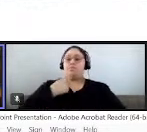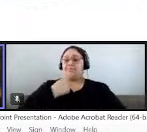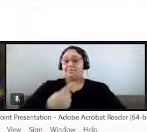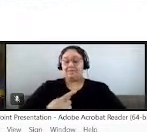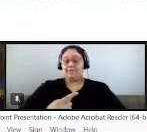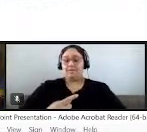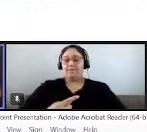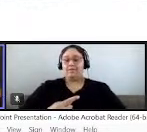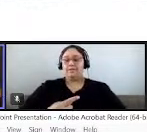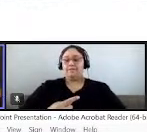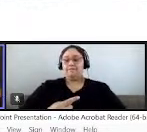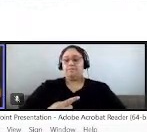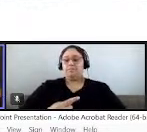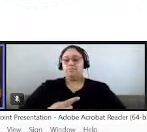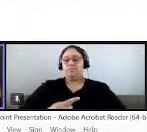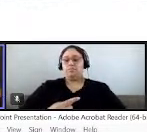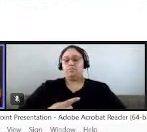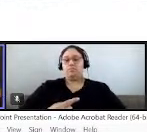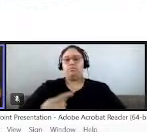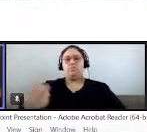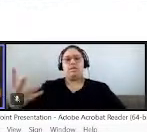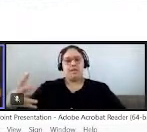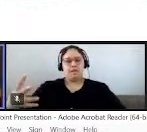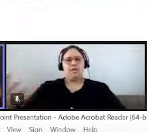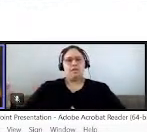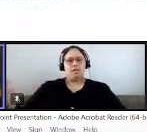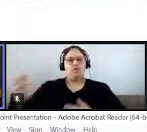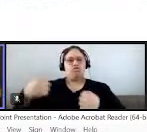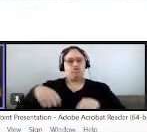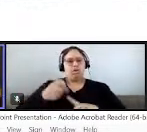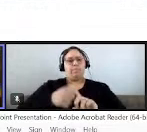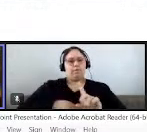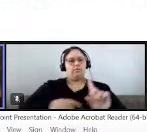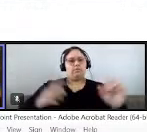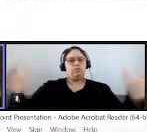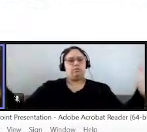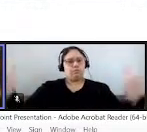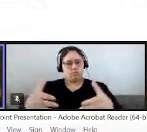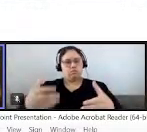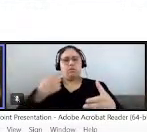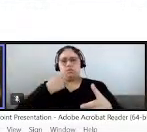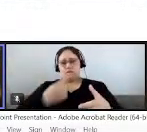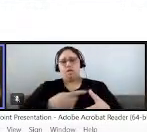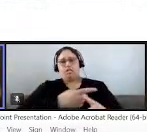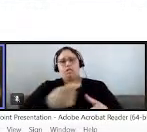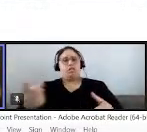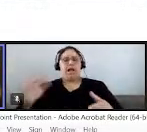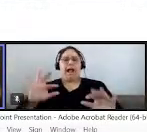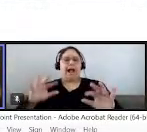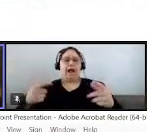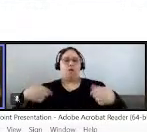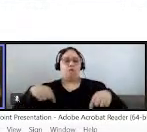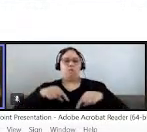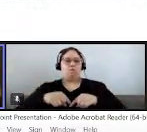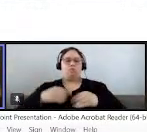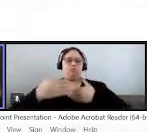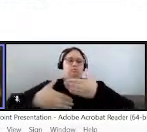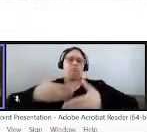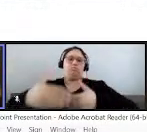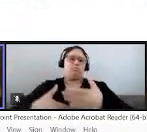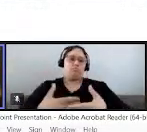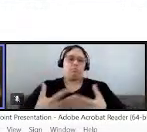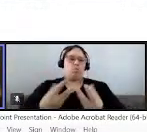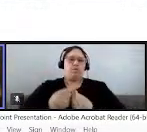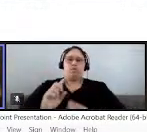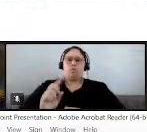again, bring us to the party as the chairpersons to say that now how do we go about and